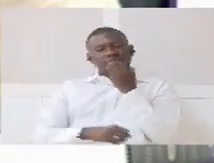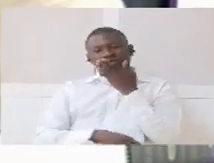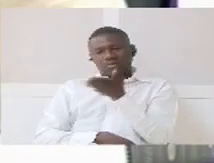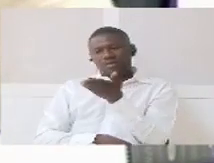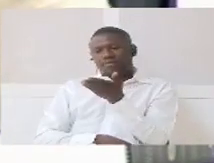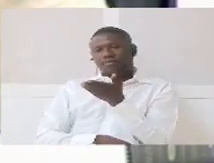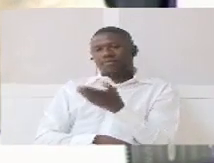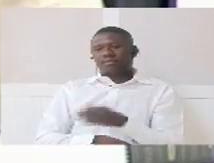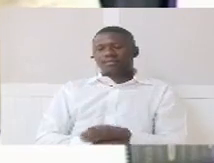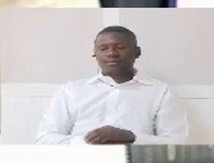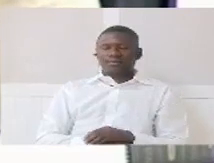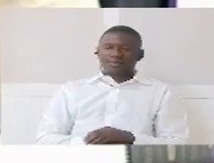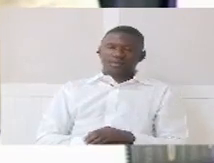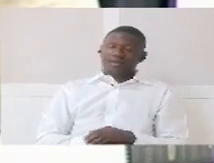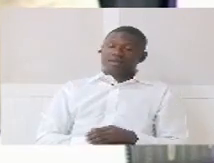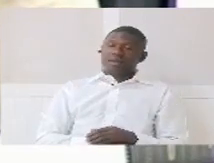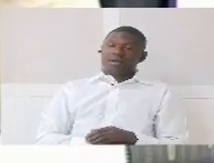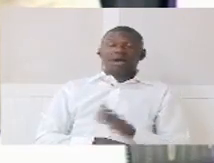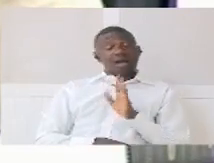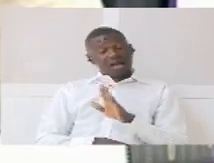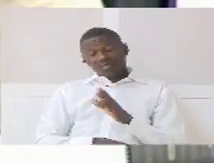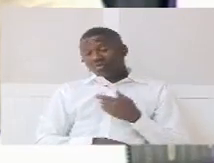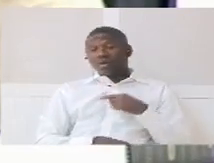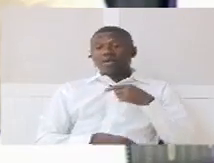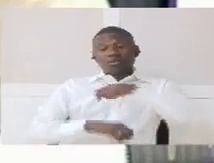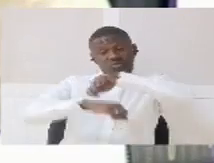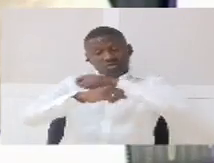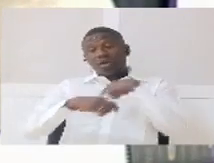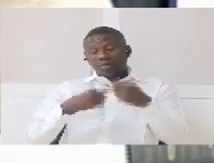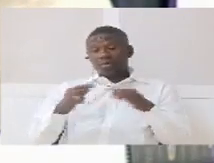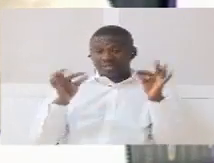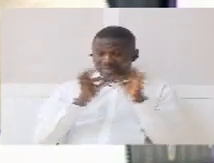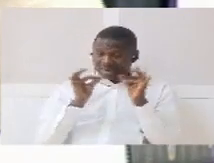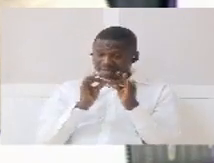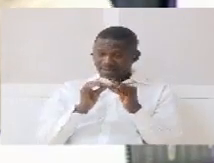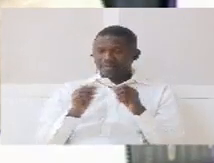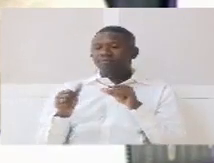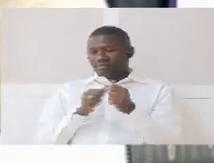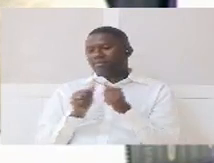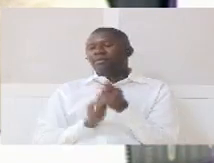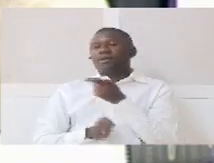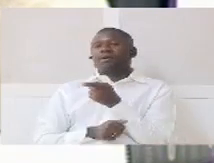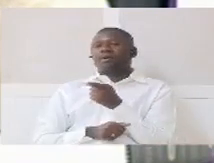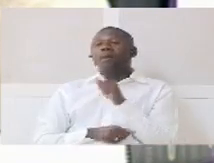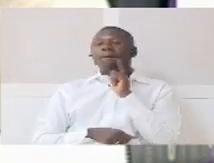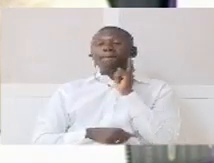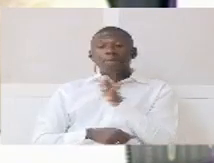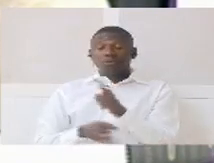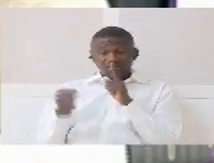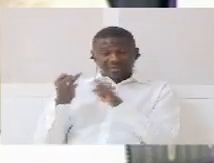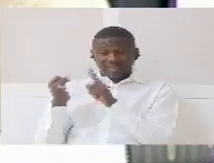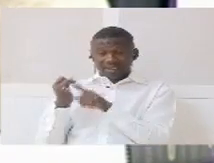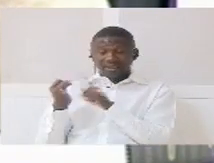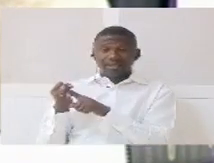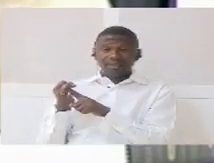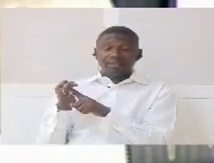taboten akafesiale. When it comes to cooking of rice, that is better. Yo bari futo ni na necho. But when it comes to